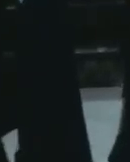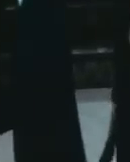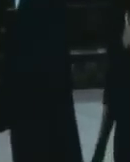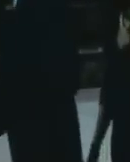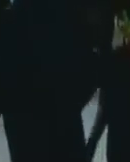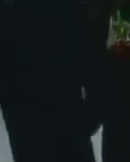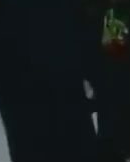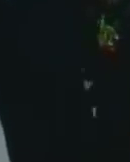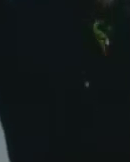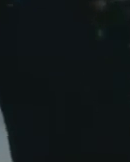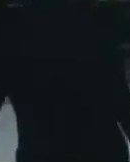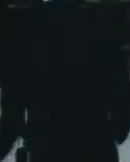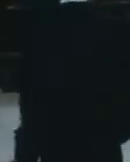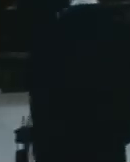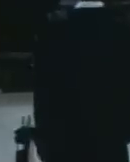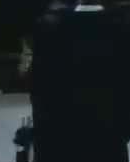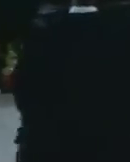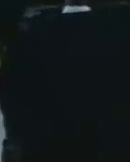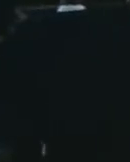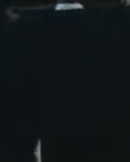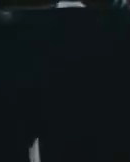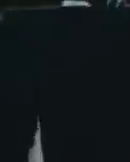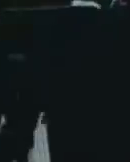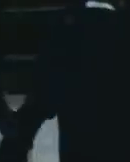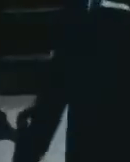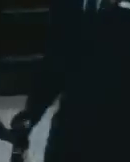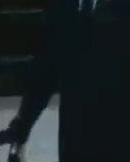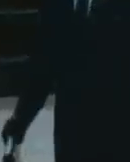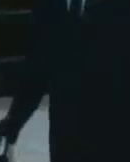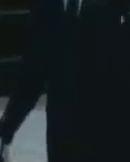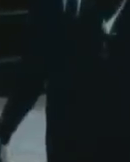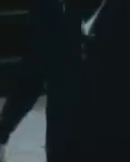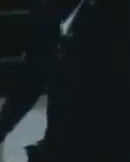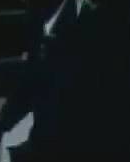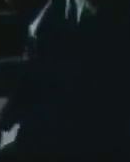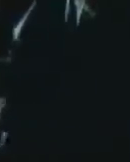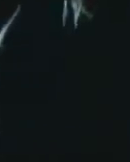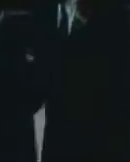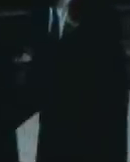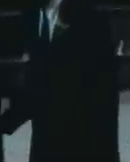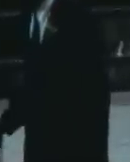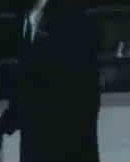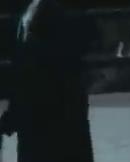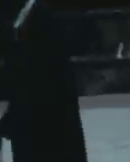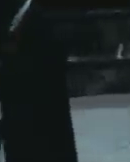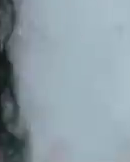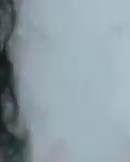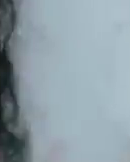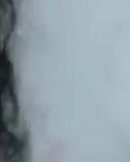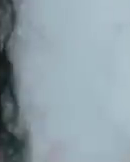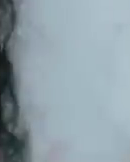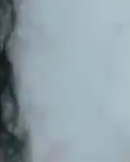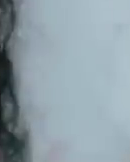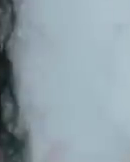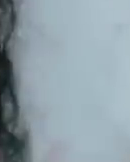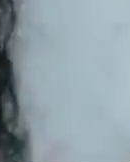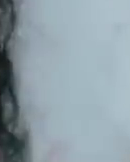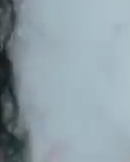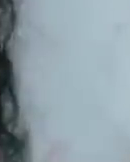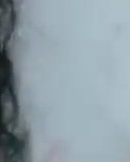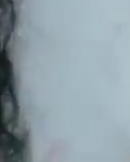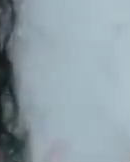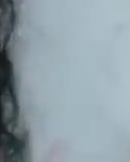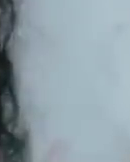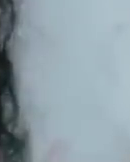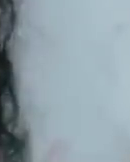The Bohemian singer developed a love for music and later pursued that career, releasing her first hit song, Oh Do You Know? This song took her to the